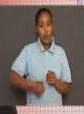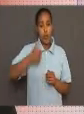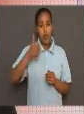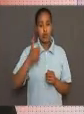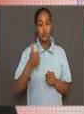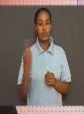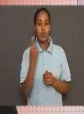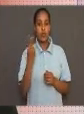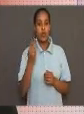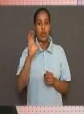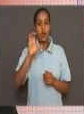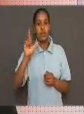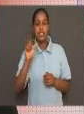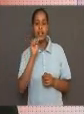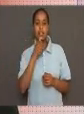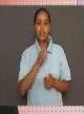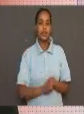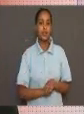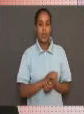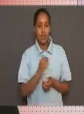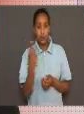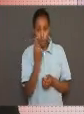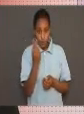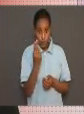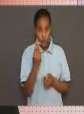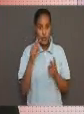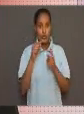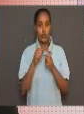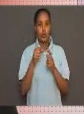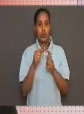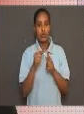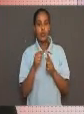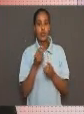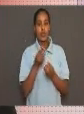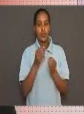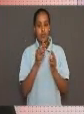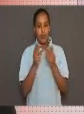important carboxylic acids and is used to preserve food.